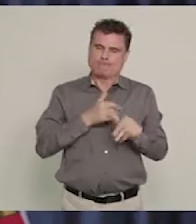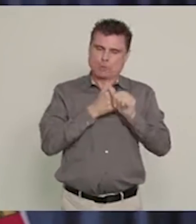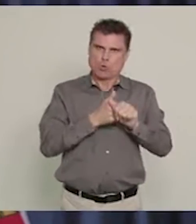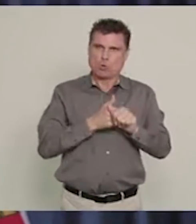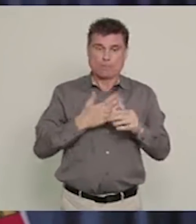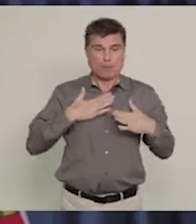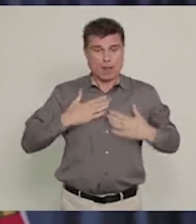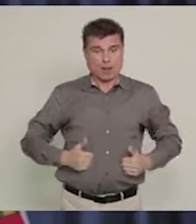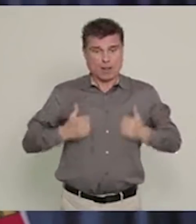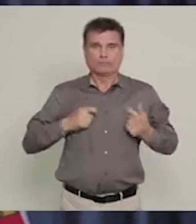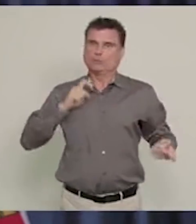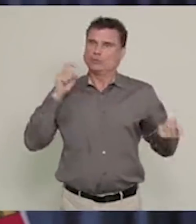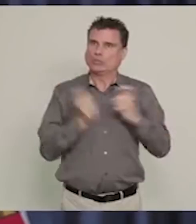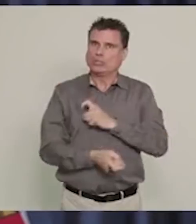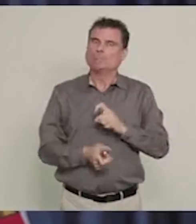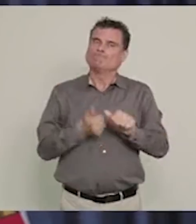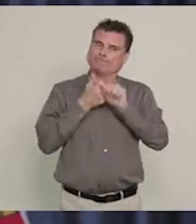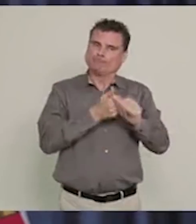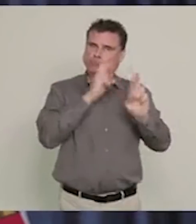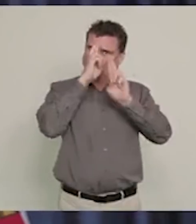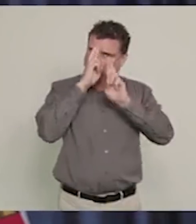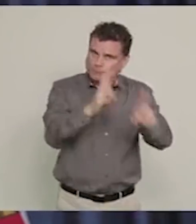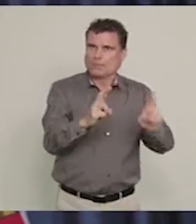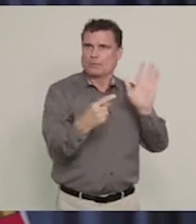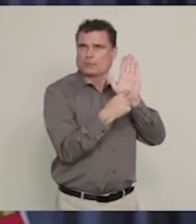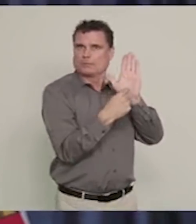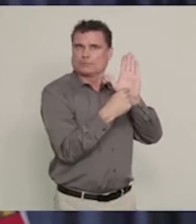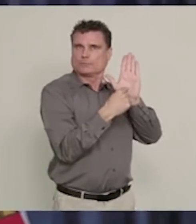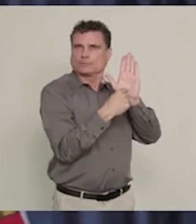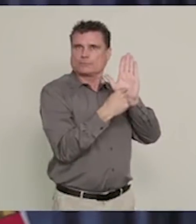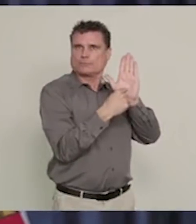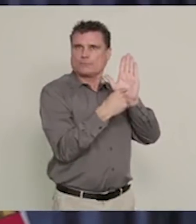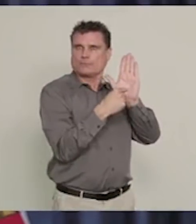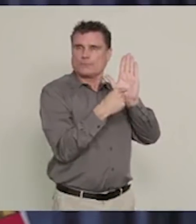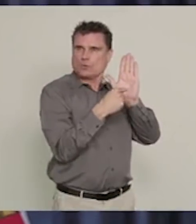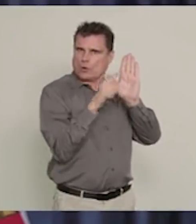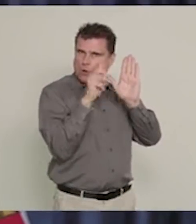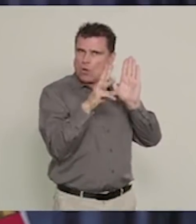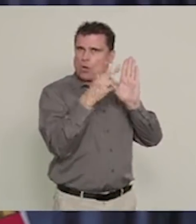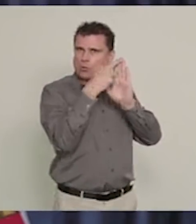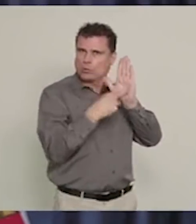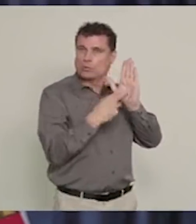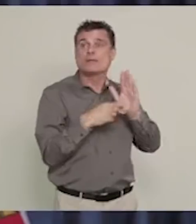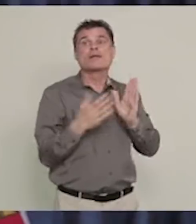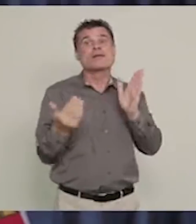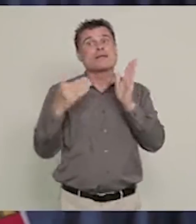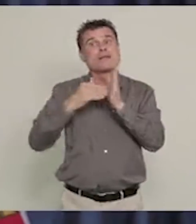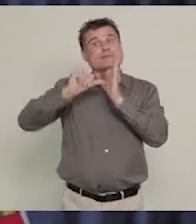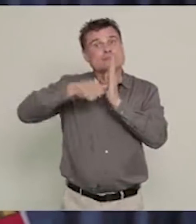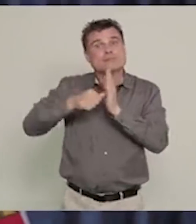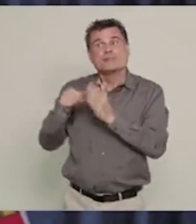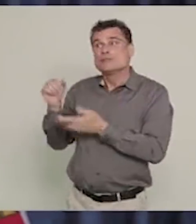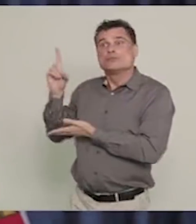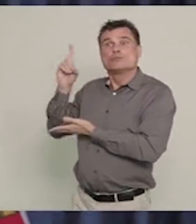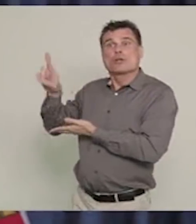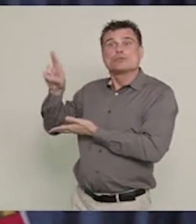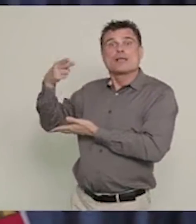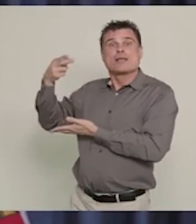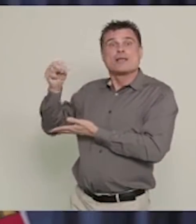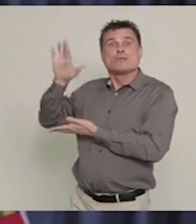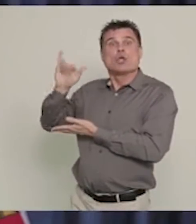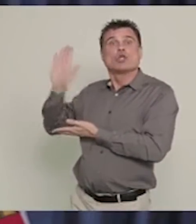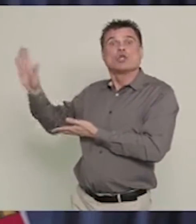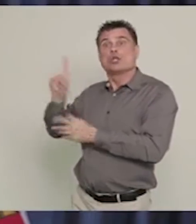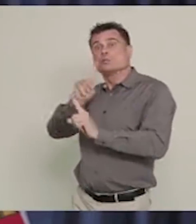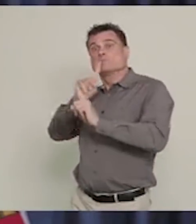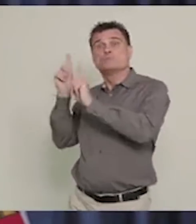remind everyone, Dr. Henry's orders aren't suggestions, they are the law. To that end,